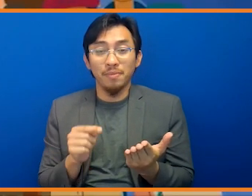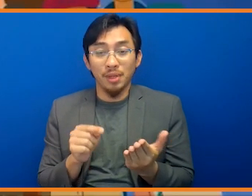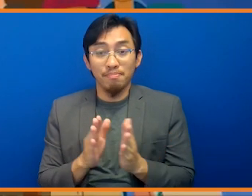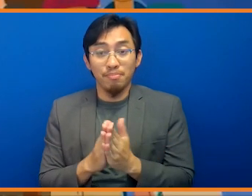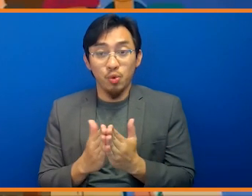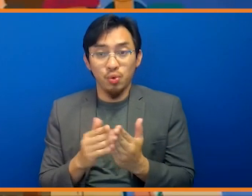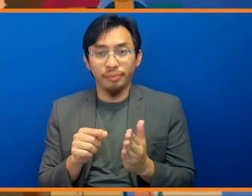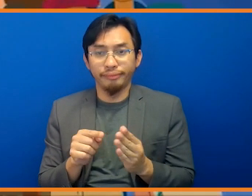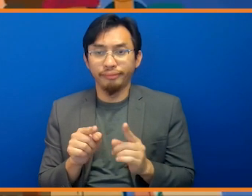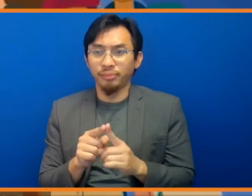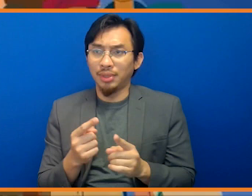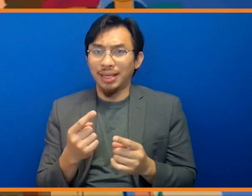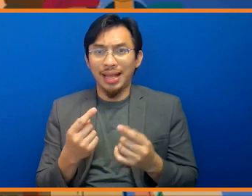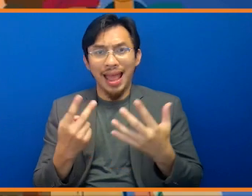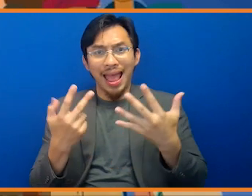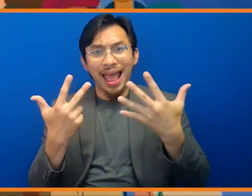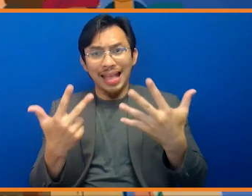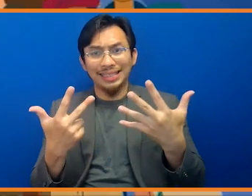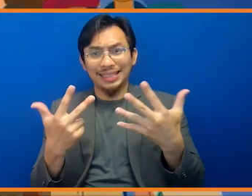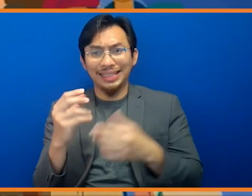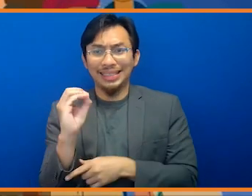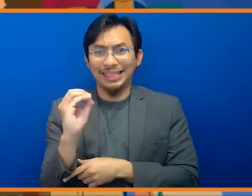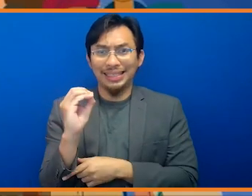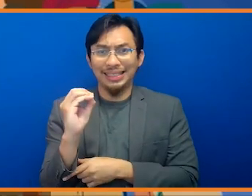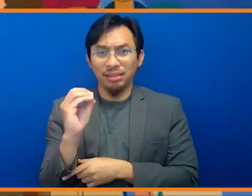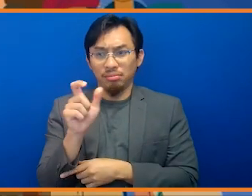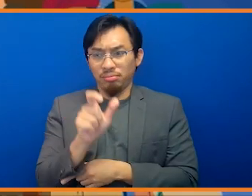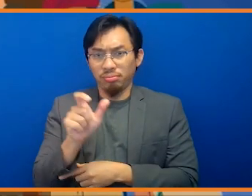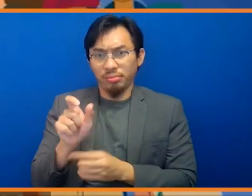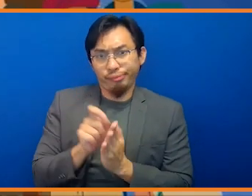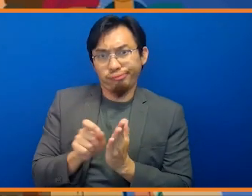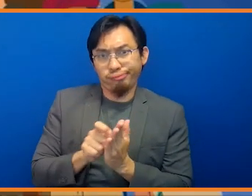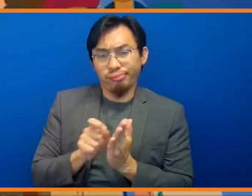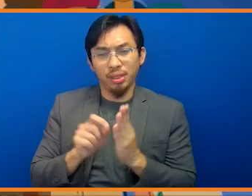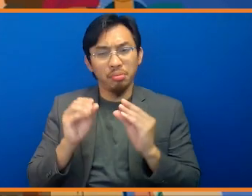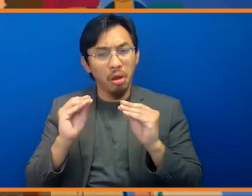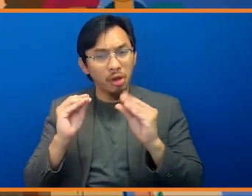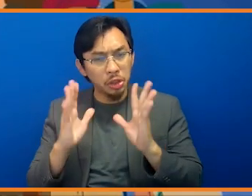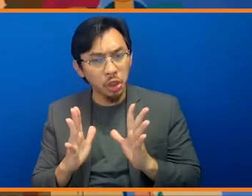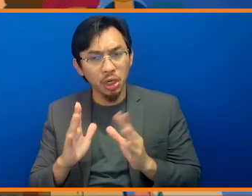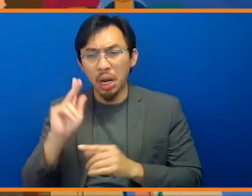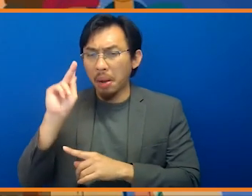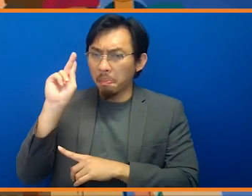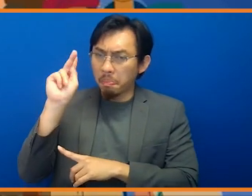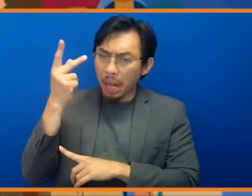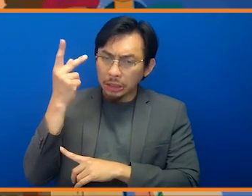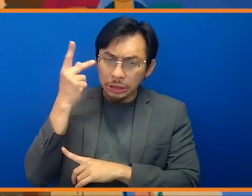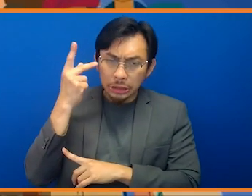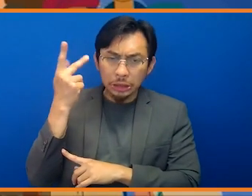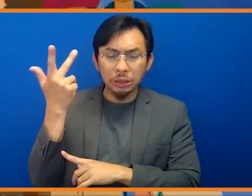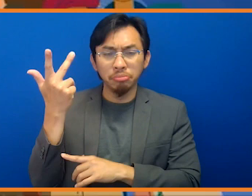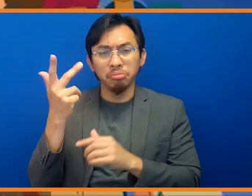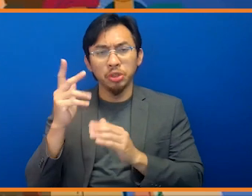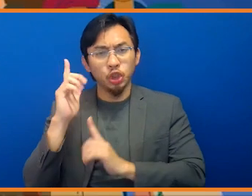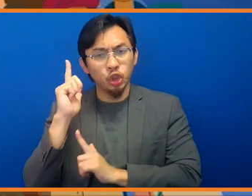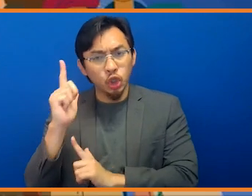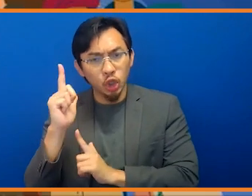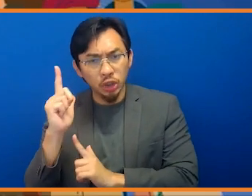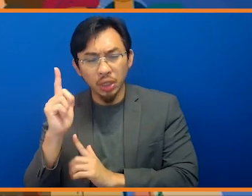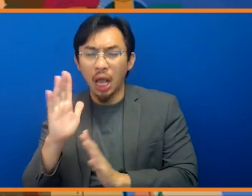In this book, more than 80 authors, like professors and politicians,